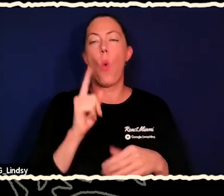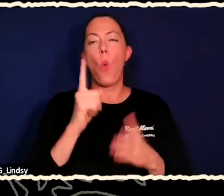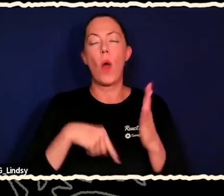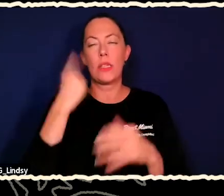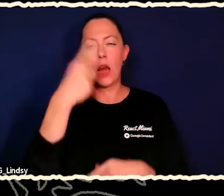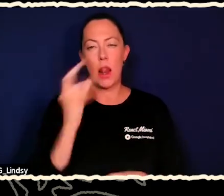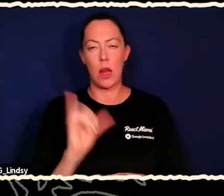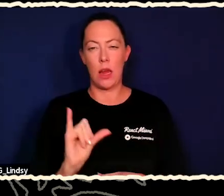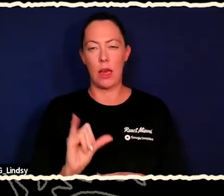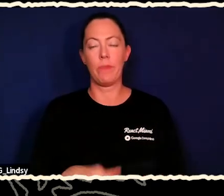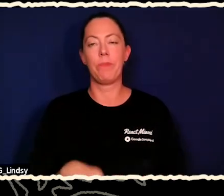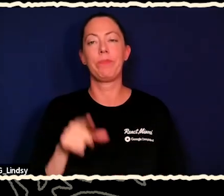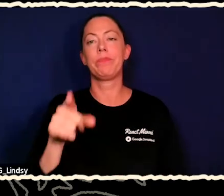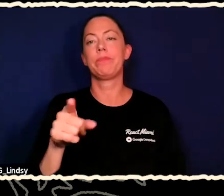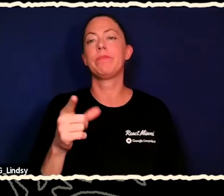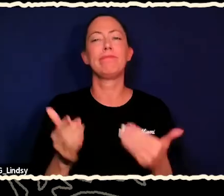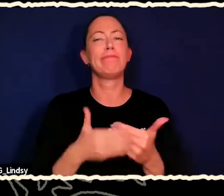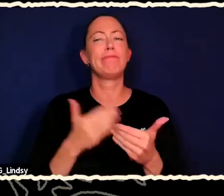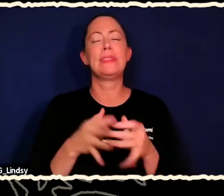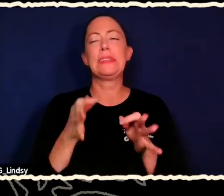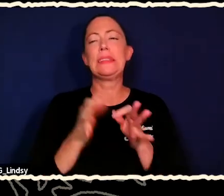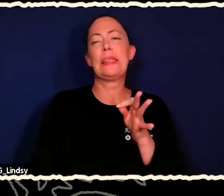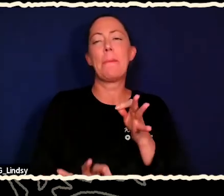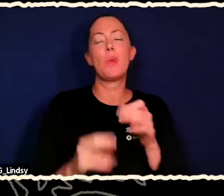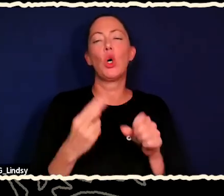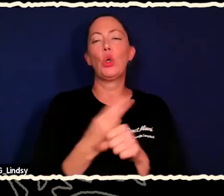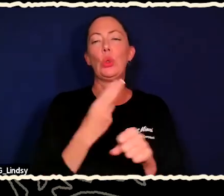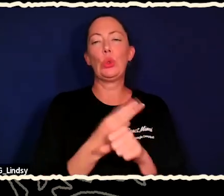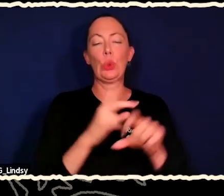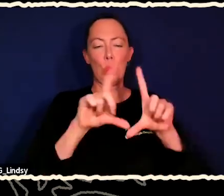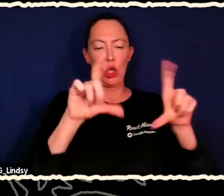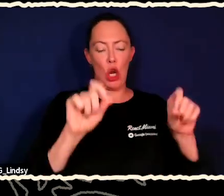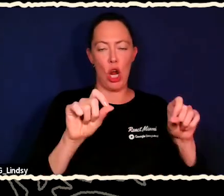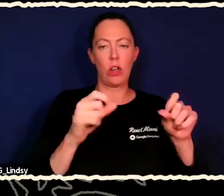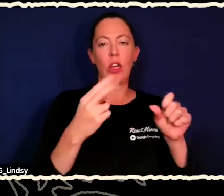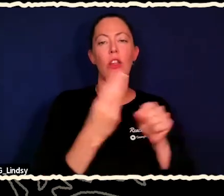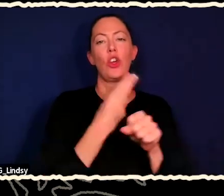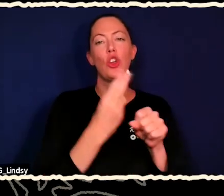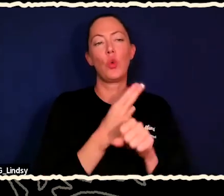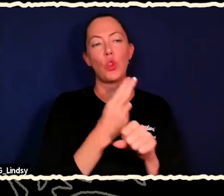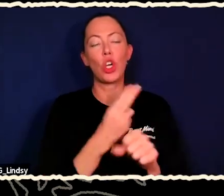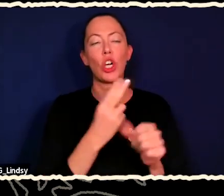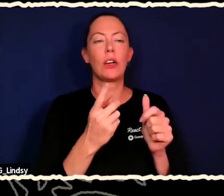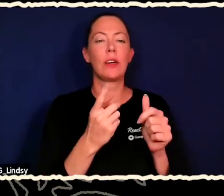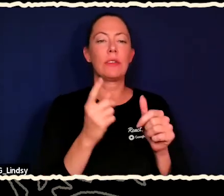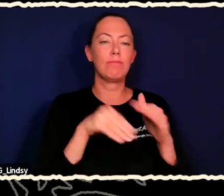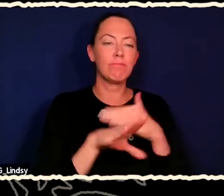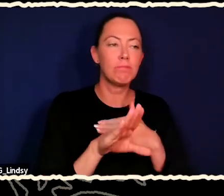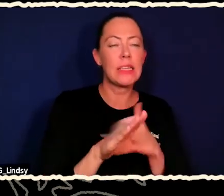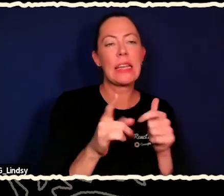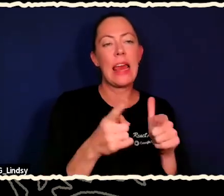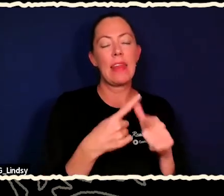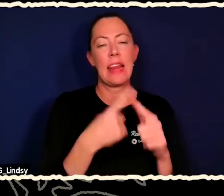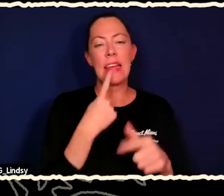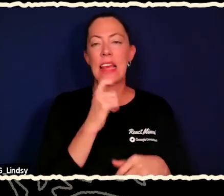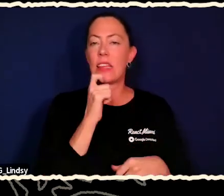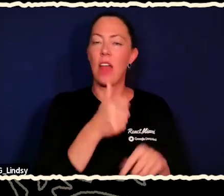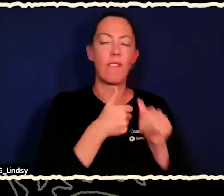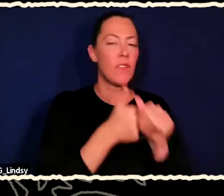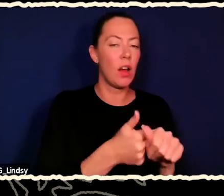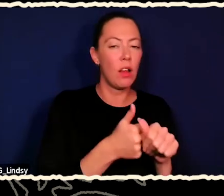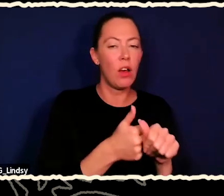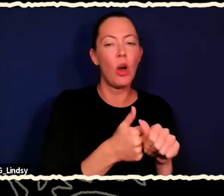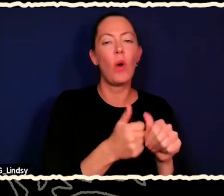simple user card component. We've got a user coming in and an onFollow handler. We format the name. We have a click